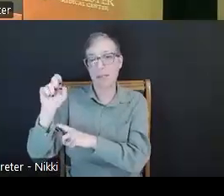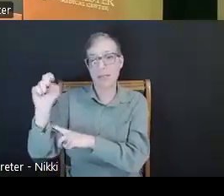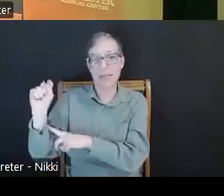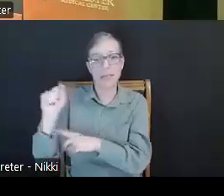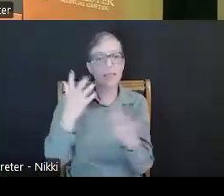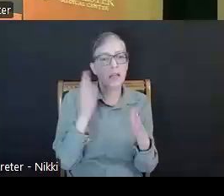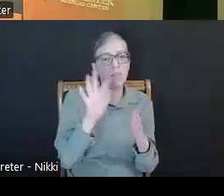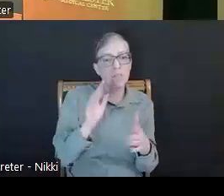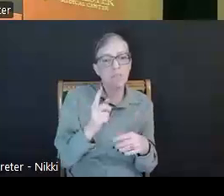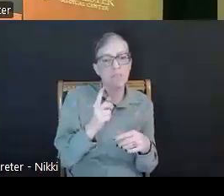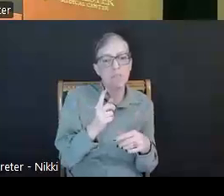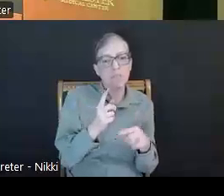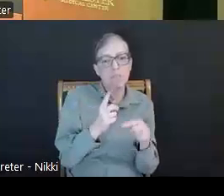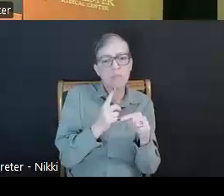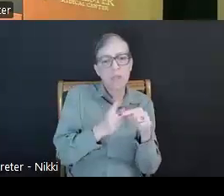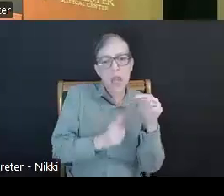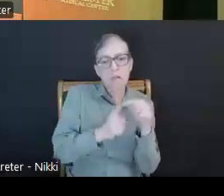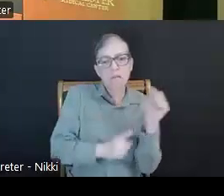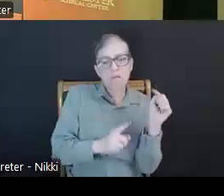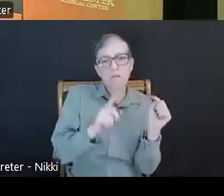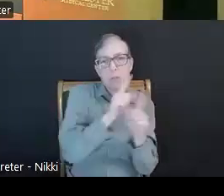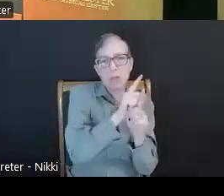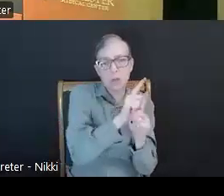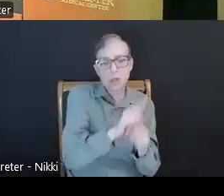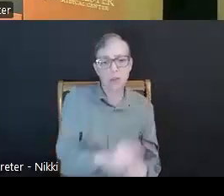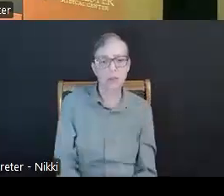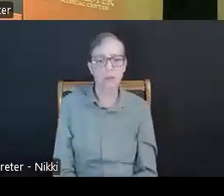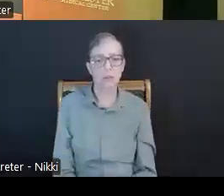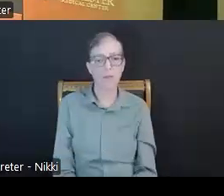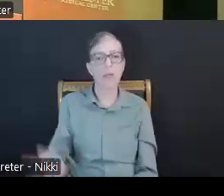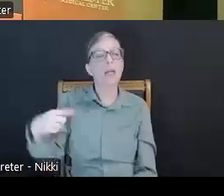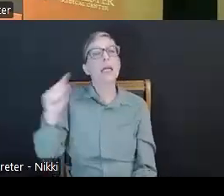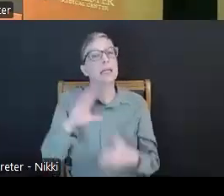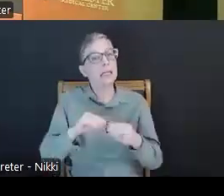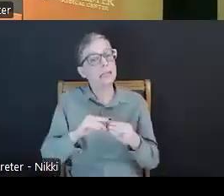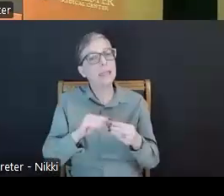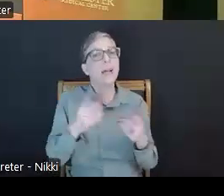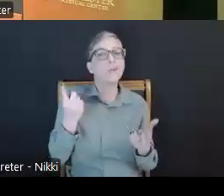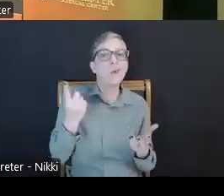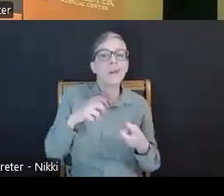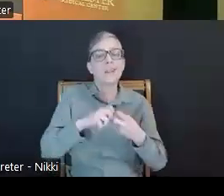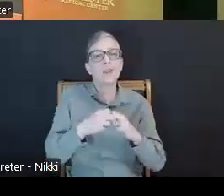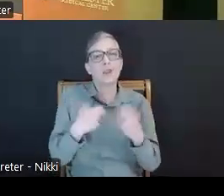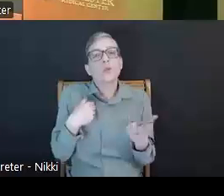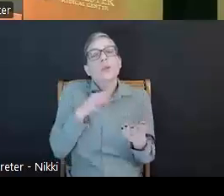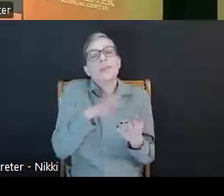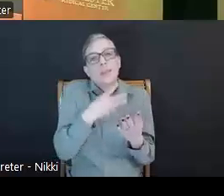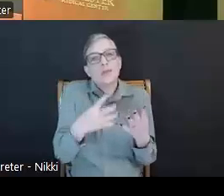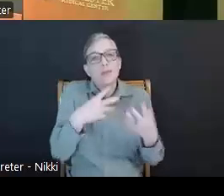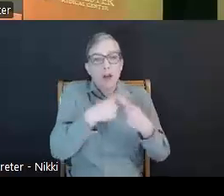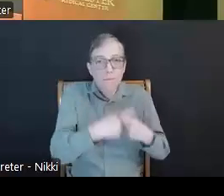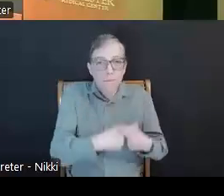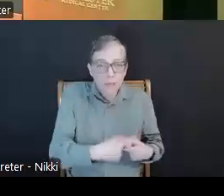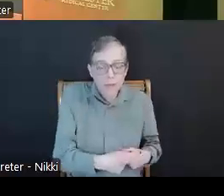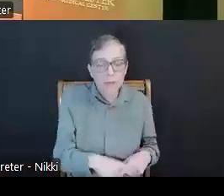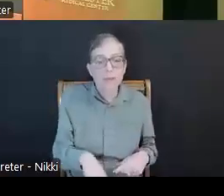85.7% said they could only really meet about once every 2 months, not the recommended or expected monthly meetings. And the reason for that